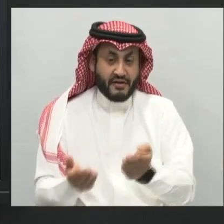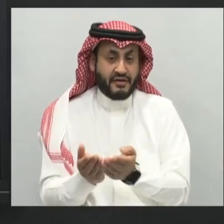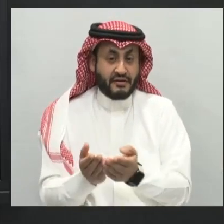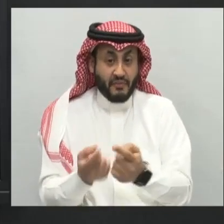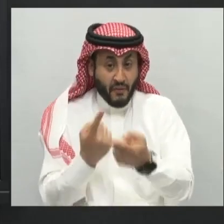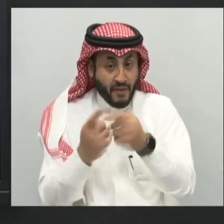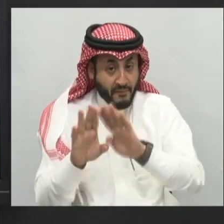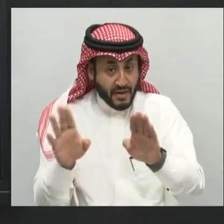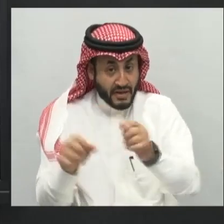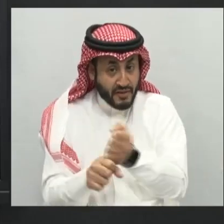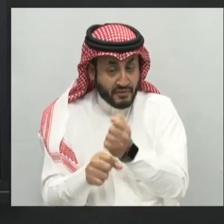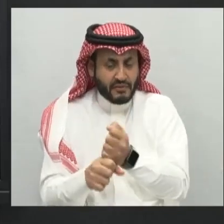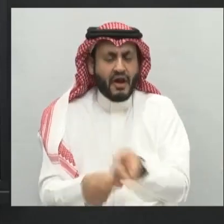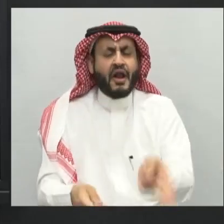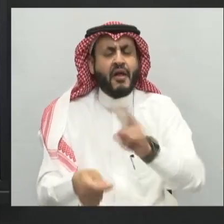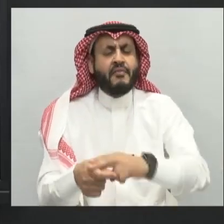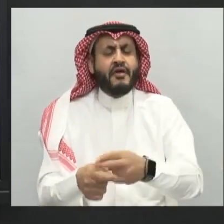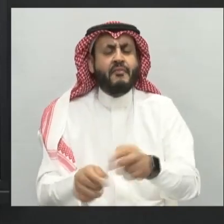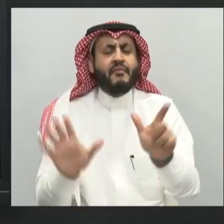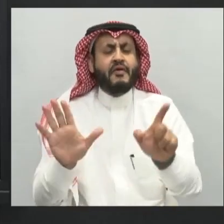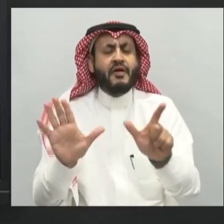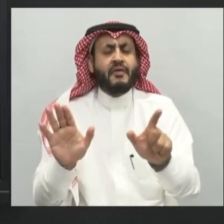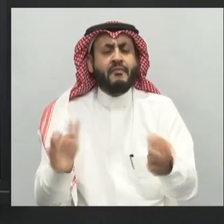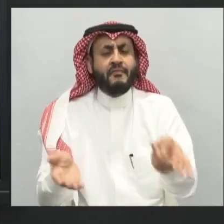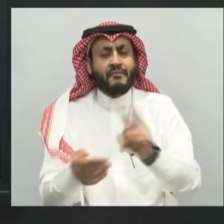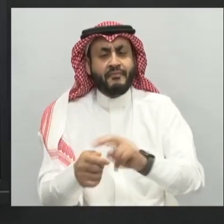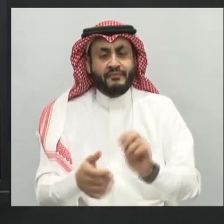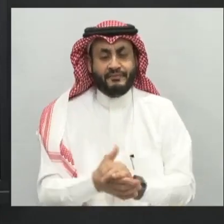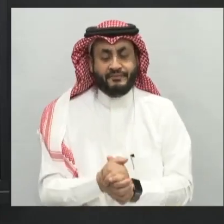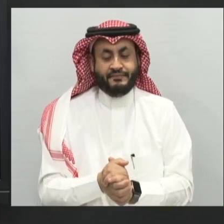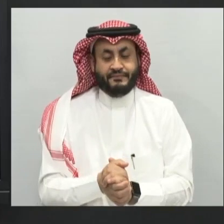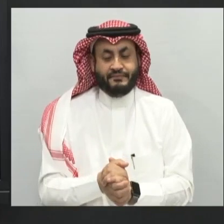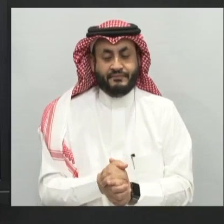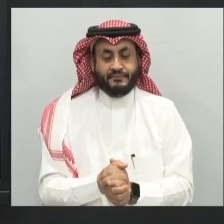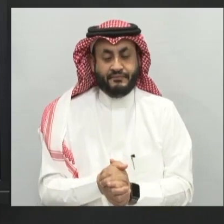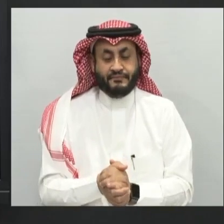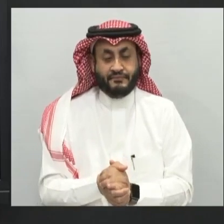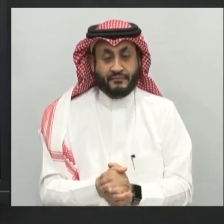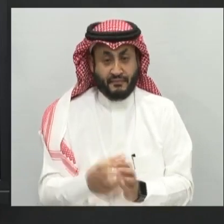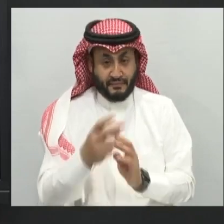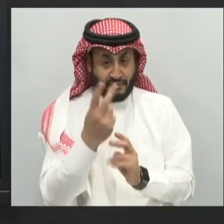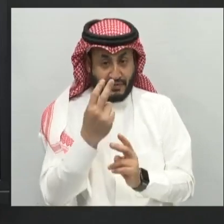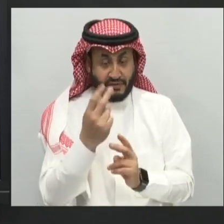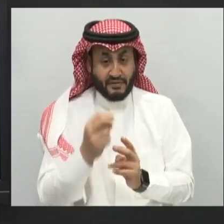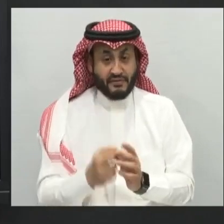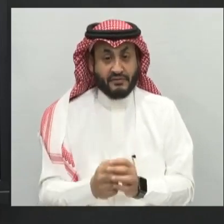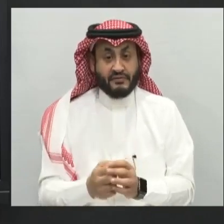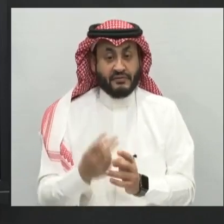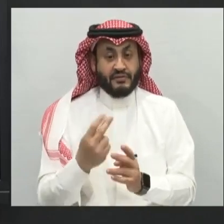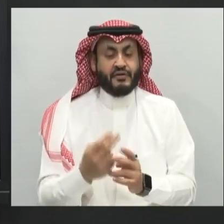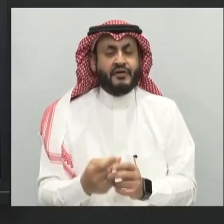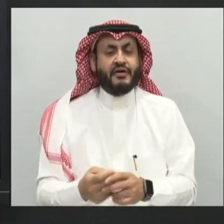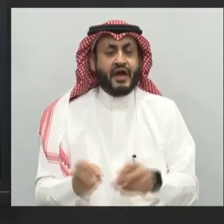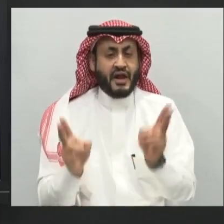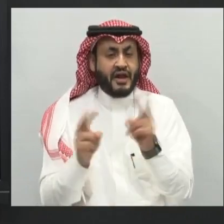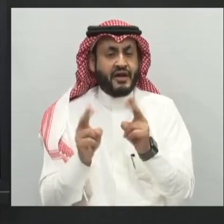Only one time? No, every single week. Okay? Now, both girls are going to meet on one day. Do